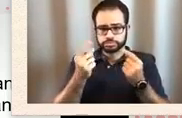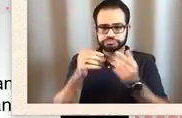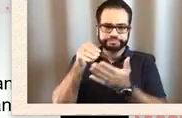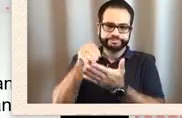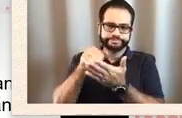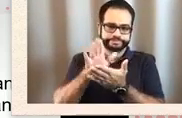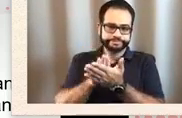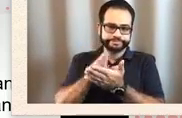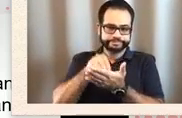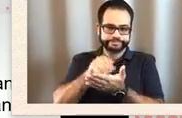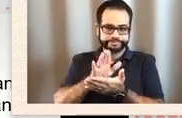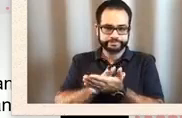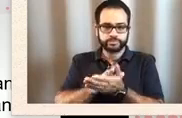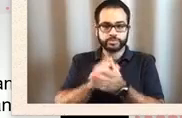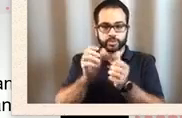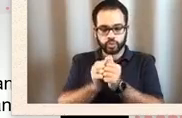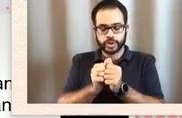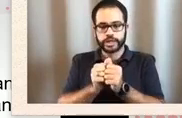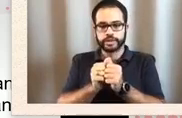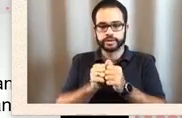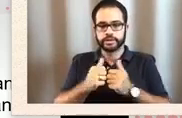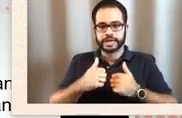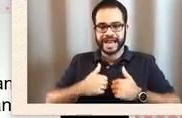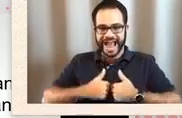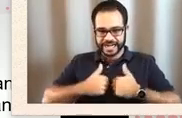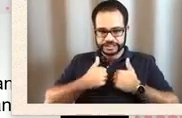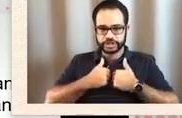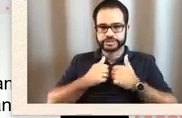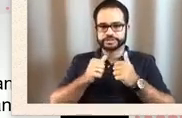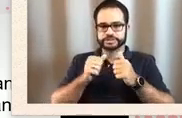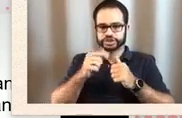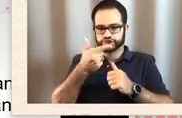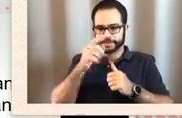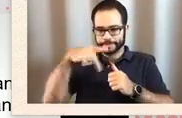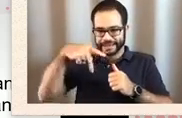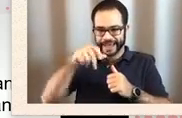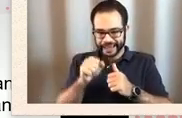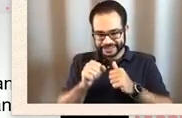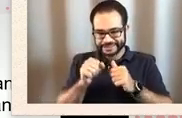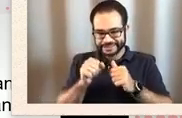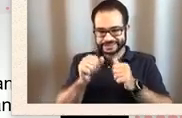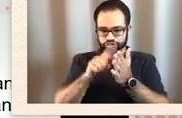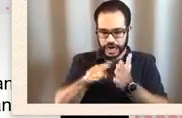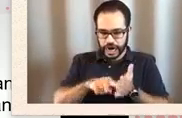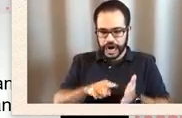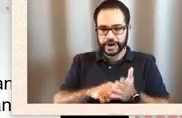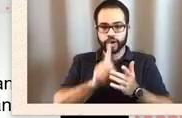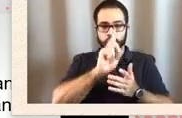by geolocation tracking where the service was started and ended.